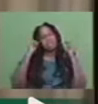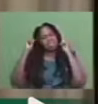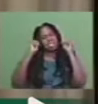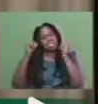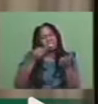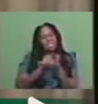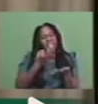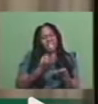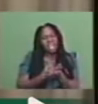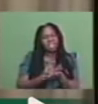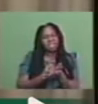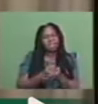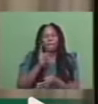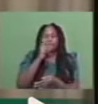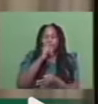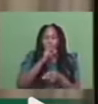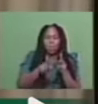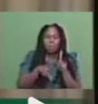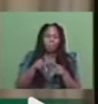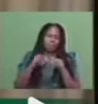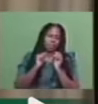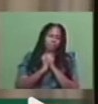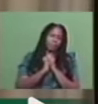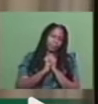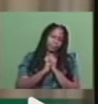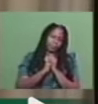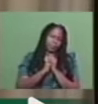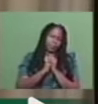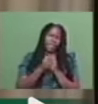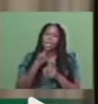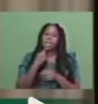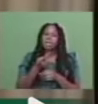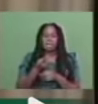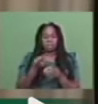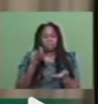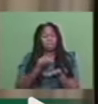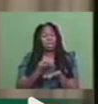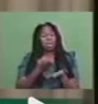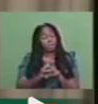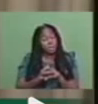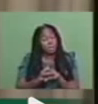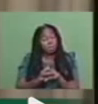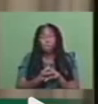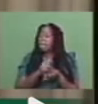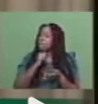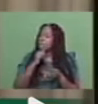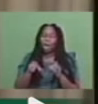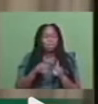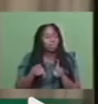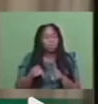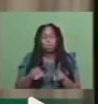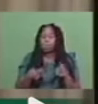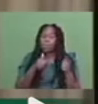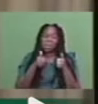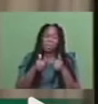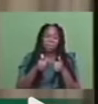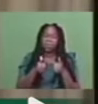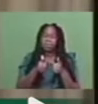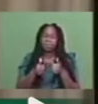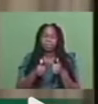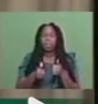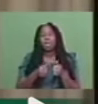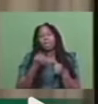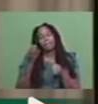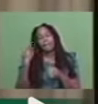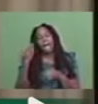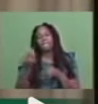quote, "Generally, we have not been too well economically speaking for the last several years." The minister's own